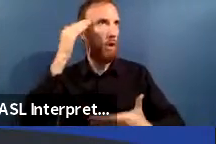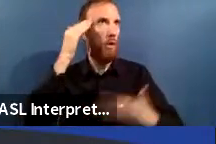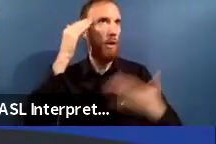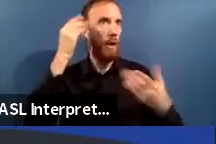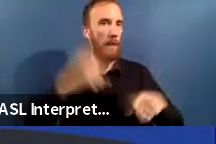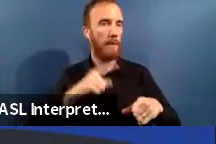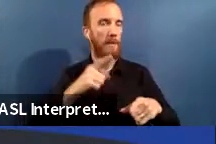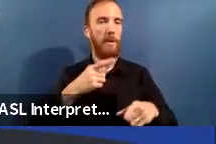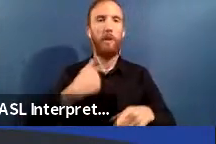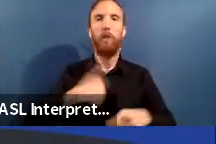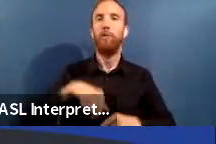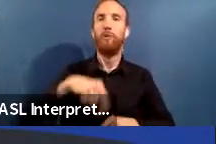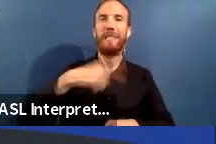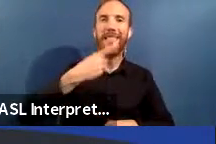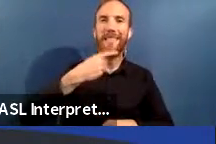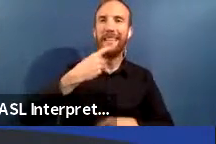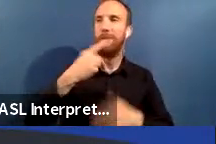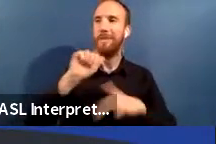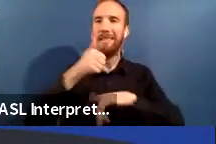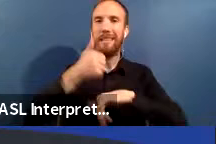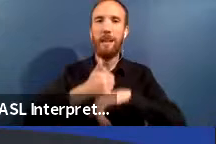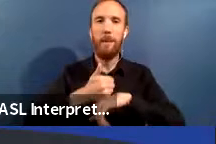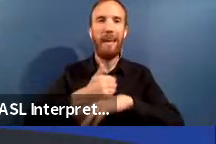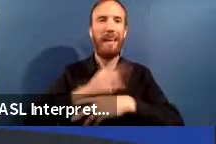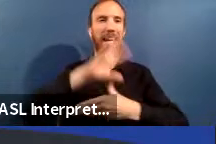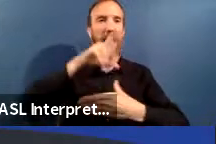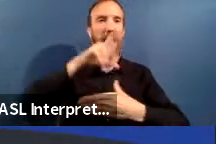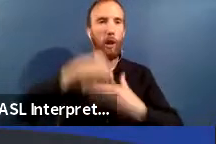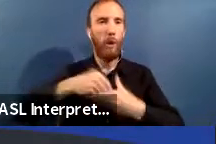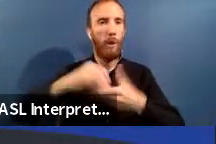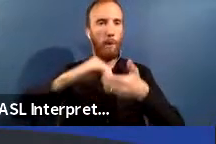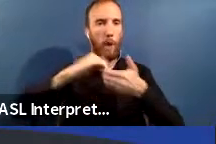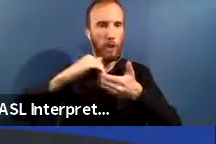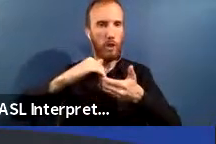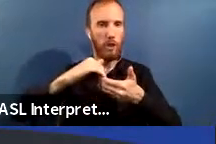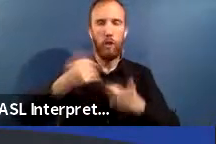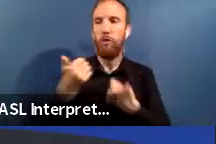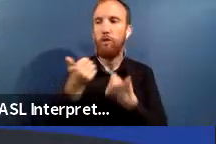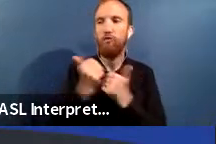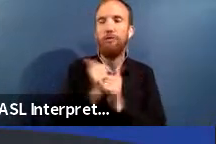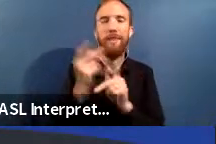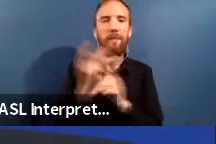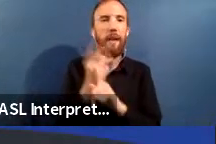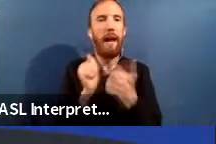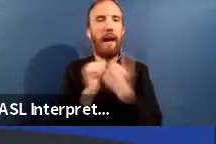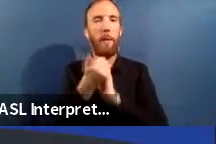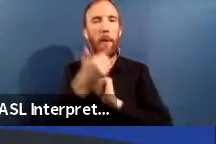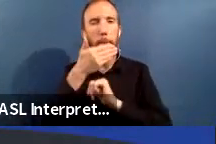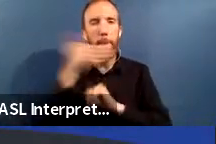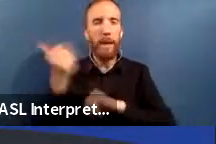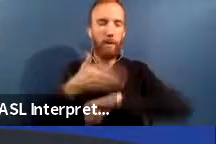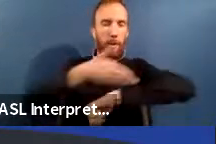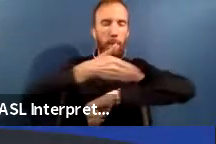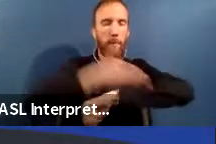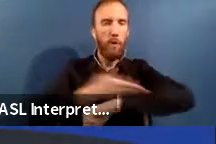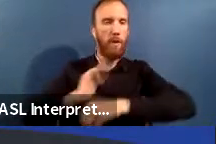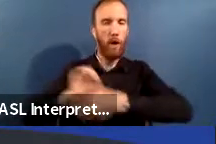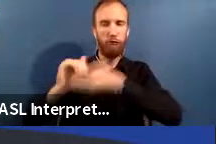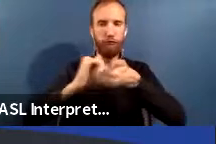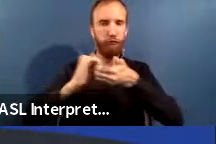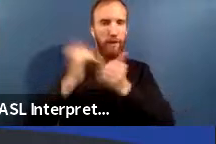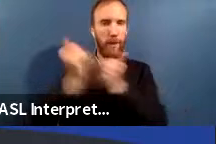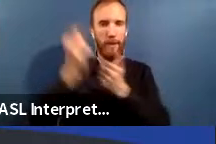inclusive partnerships. We're continuing to figure out how to be better at that constantly. And if you're interested in seeing the CPS Equity